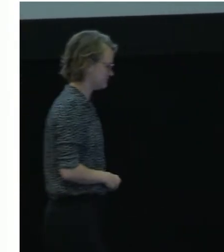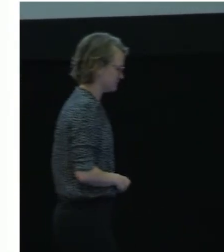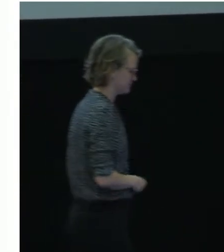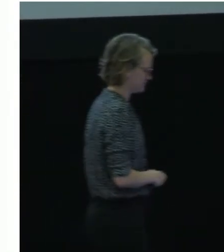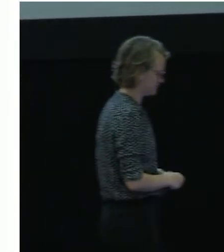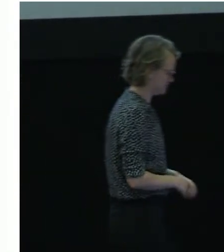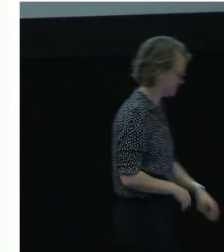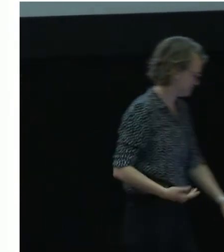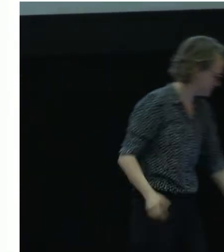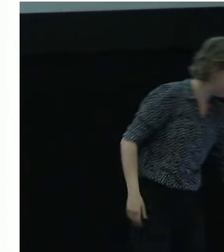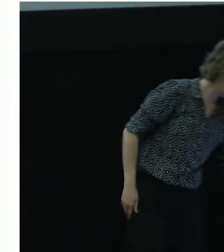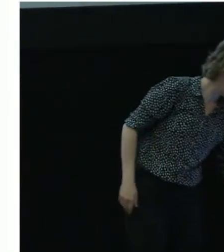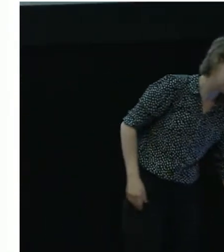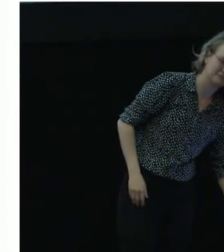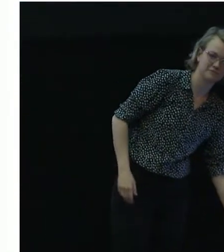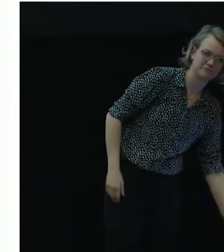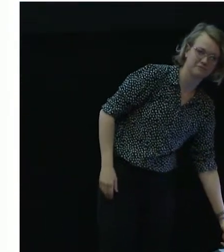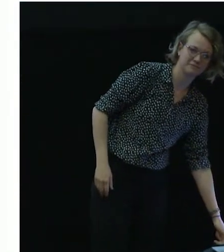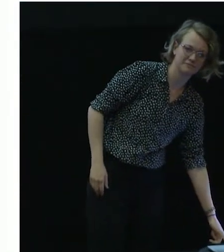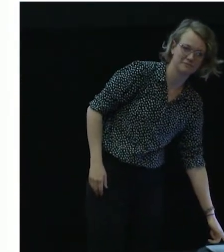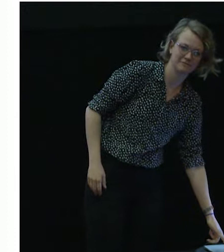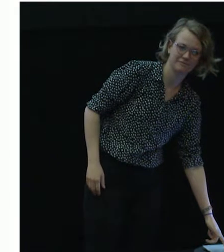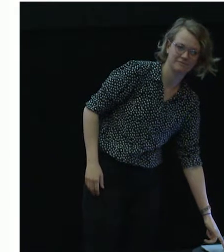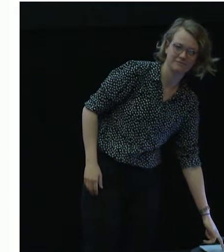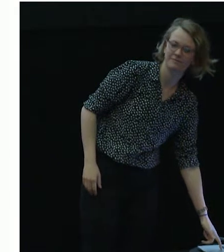you call me, it won't make sense because I will